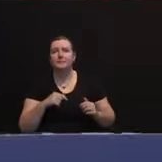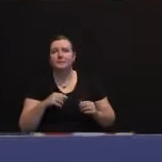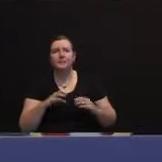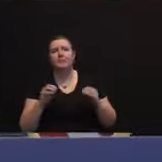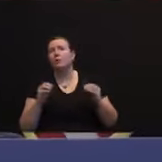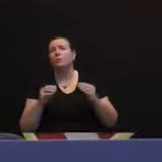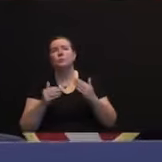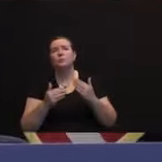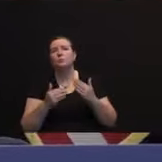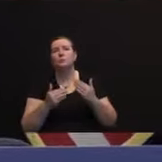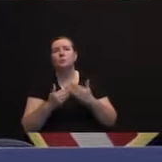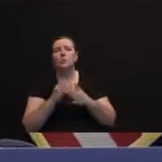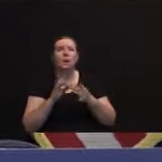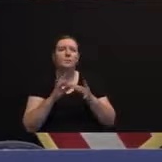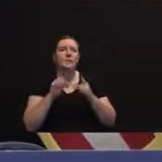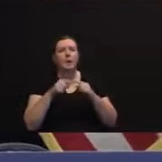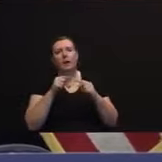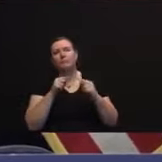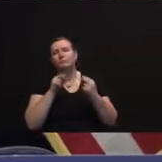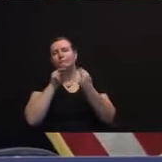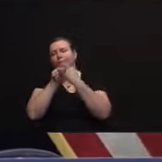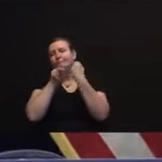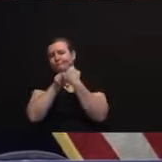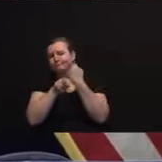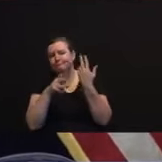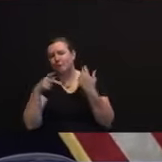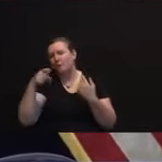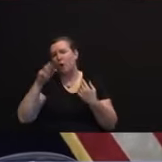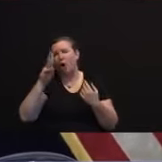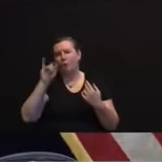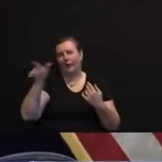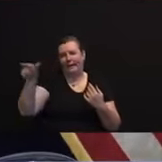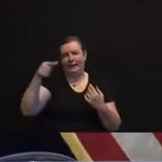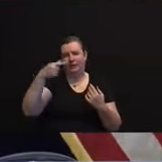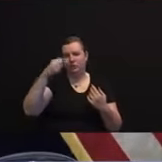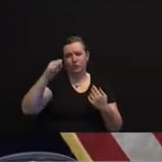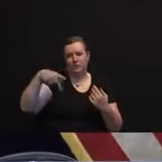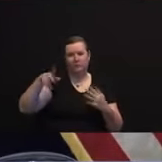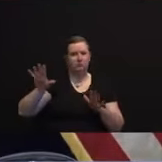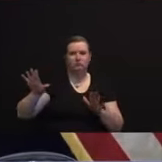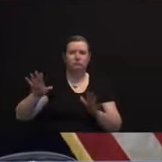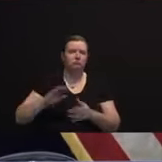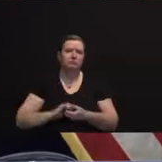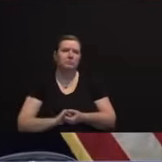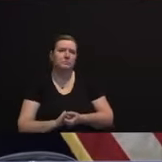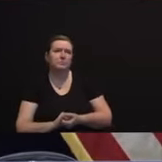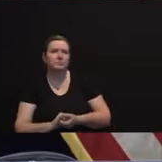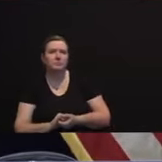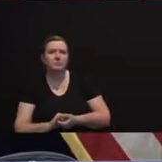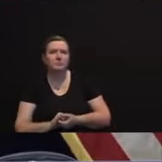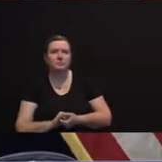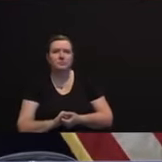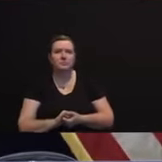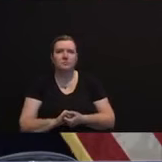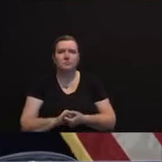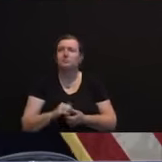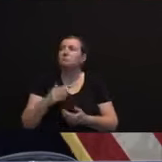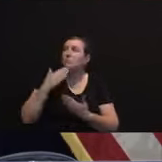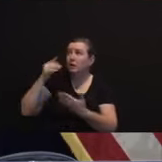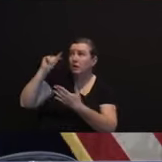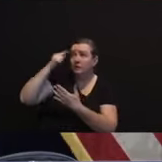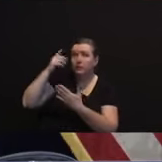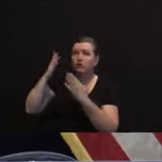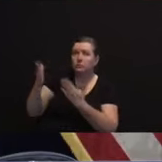been throughout New Jersey and the country. I've been on a lot of interstates where the rest areas have been closed, and that never led to